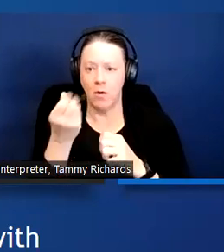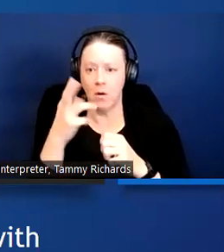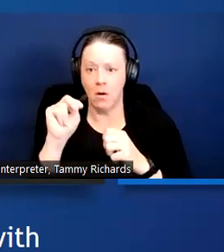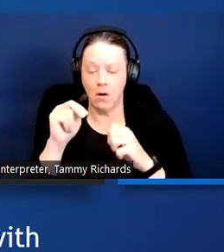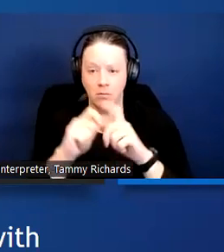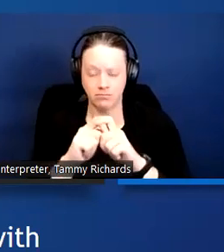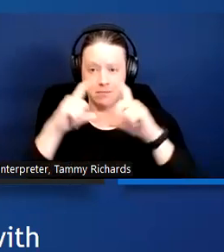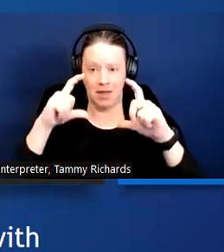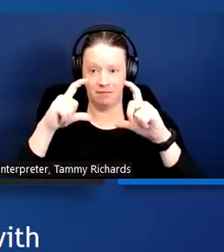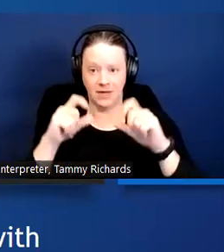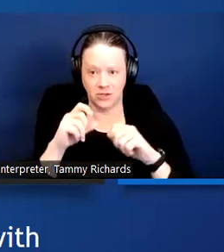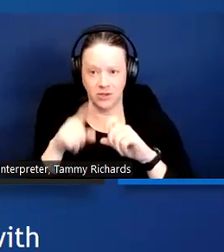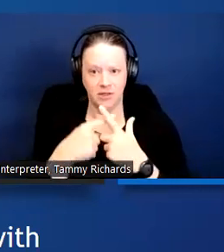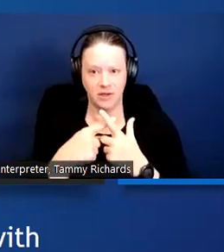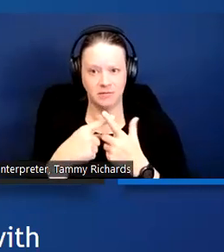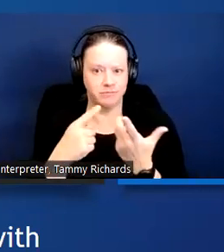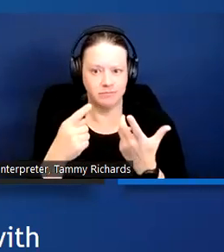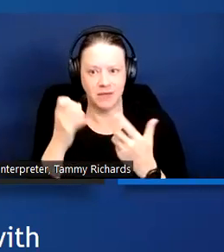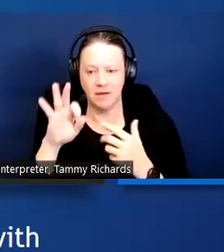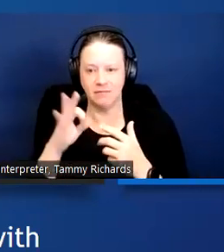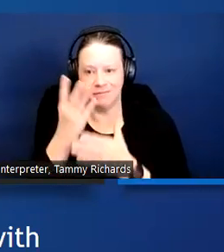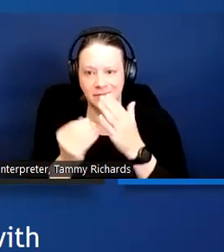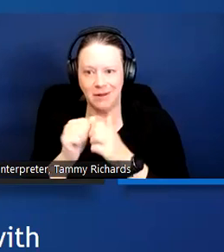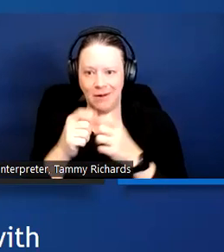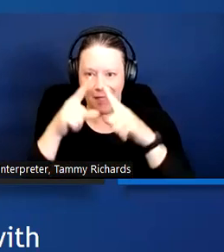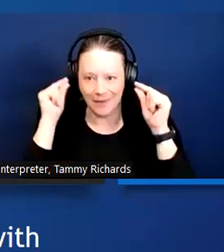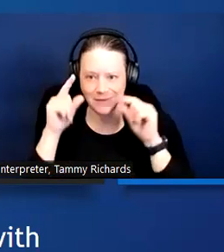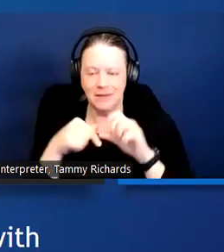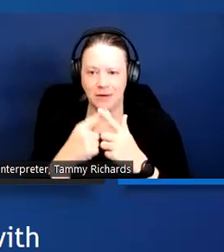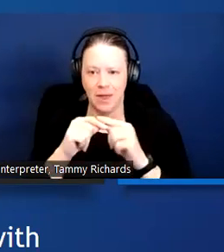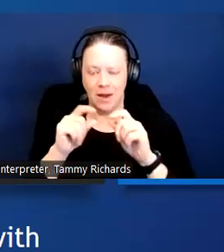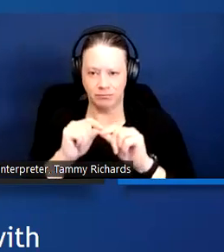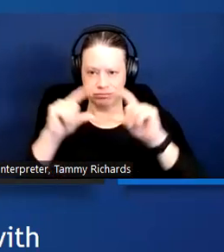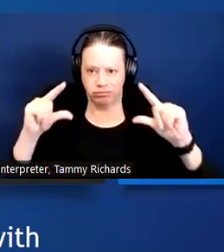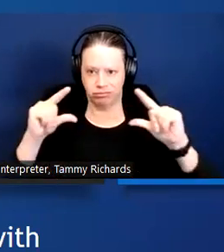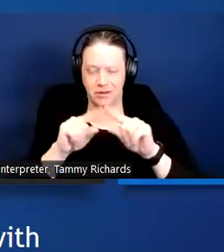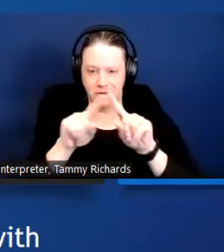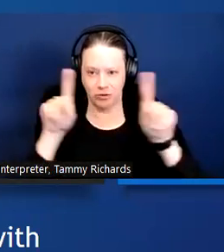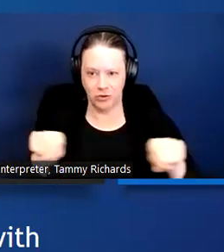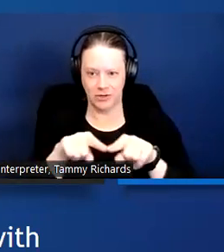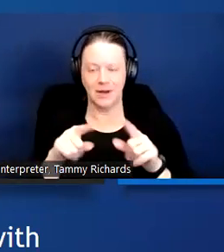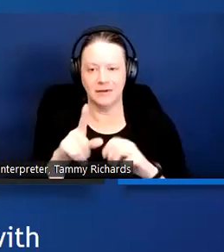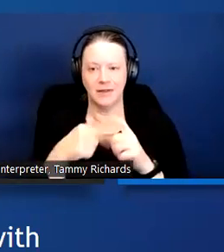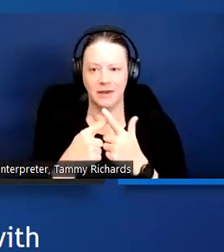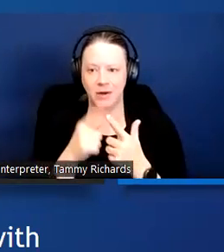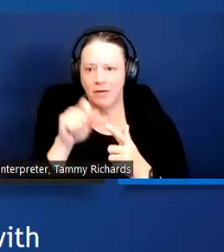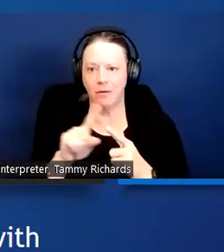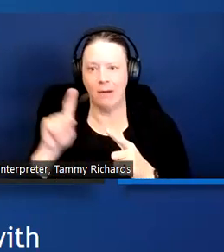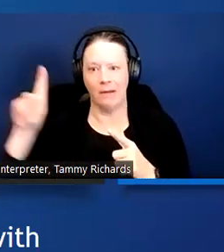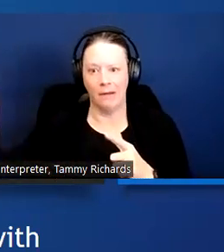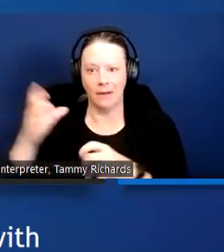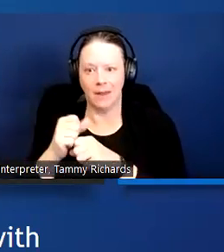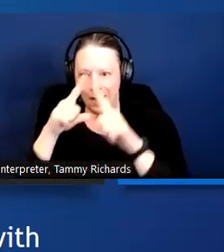missing your glasses and enlarge the screen text so that you can read it without having to go into the other room and get them, or if they're broken or